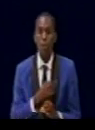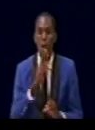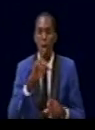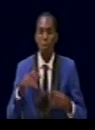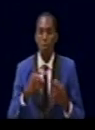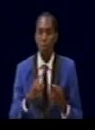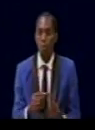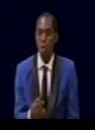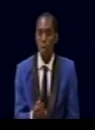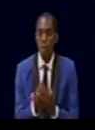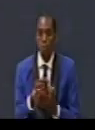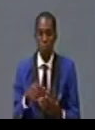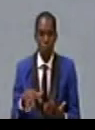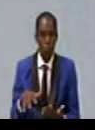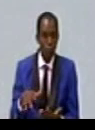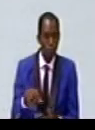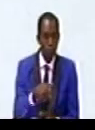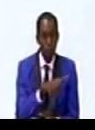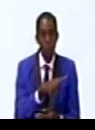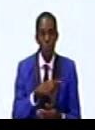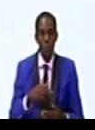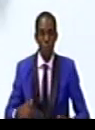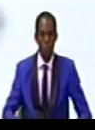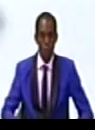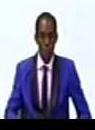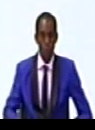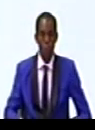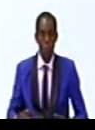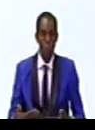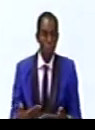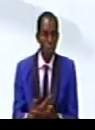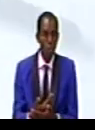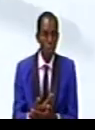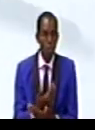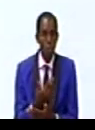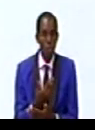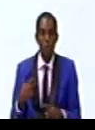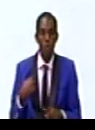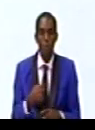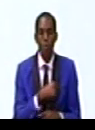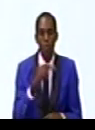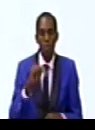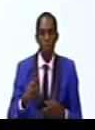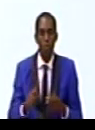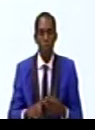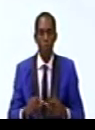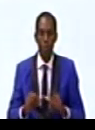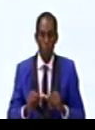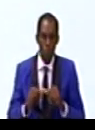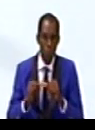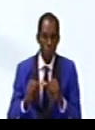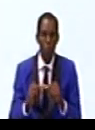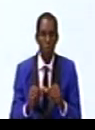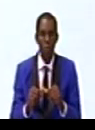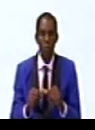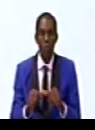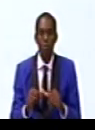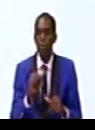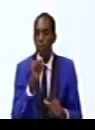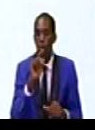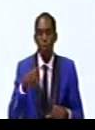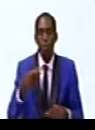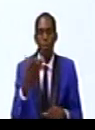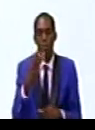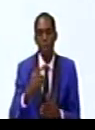help these young people, these new converts, we need to be consistent about it. Just going once, and that's not